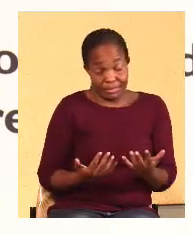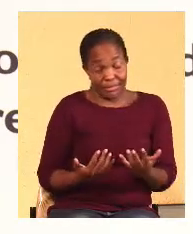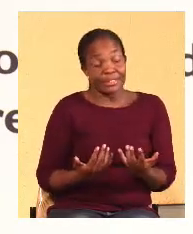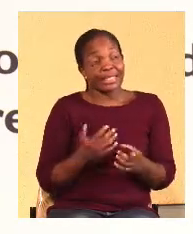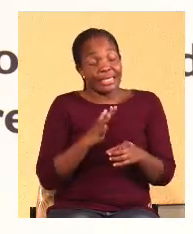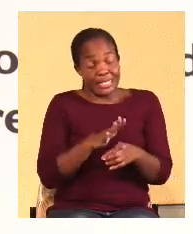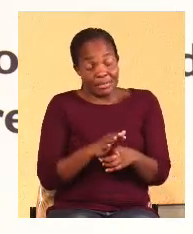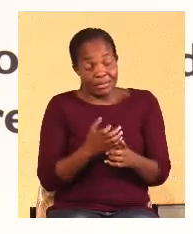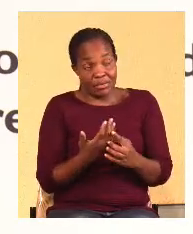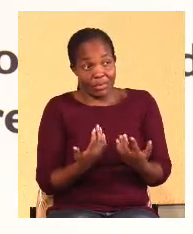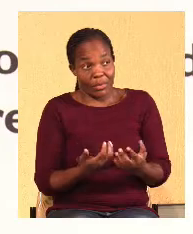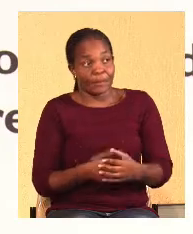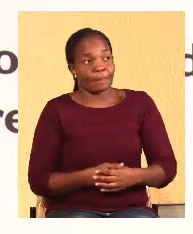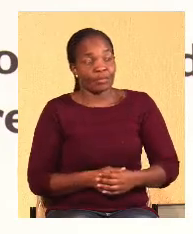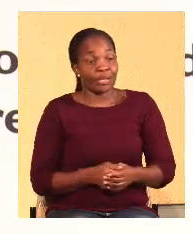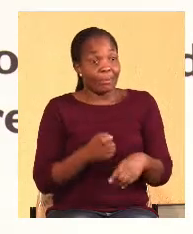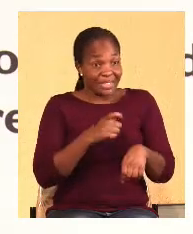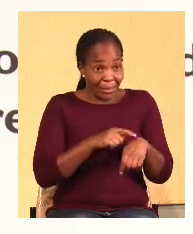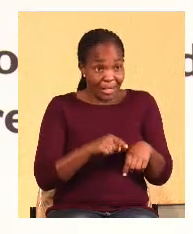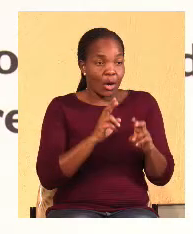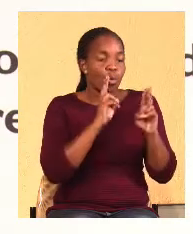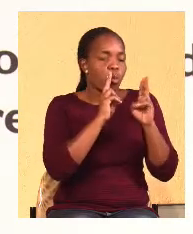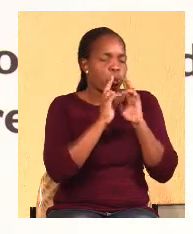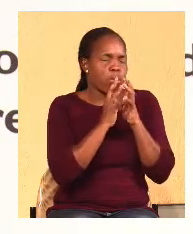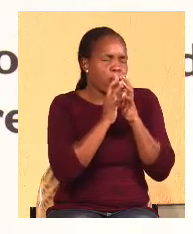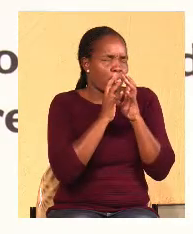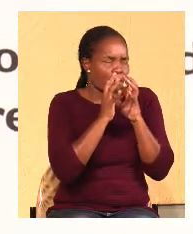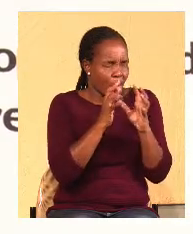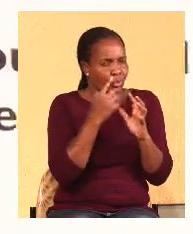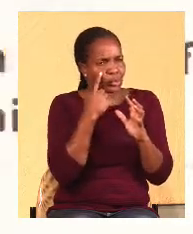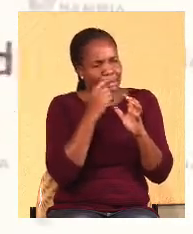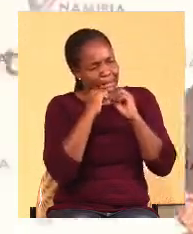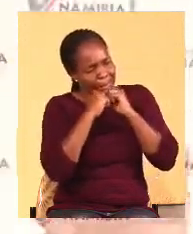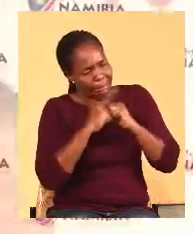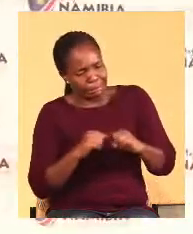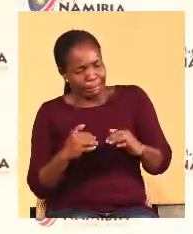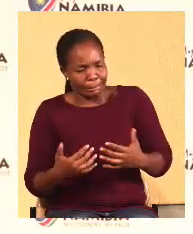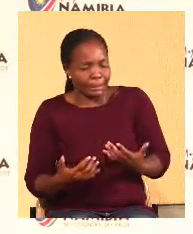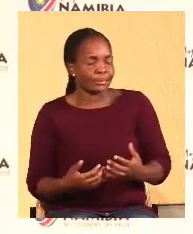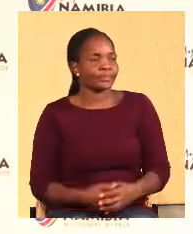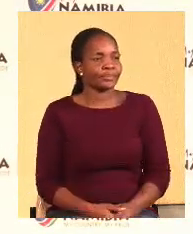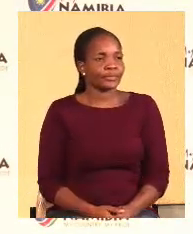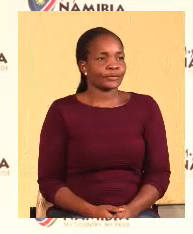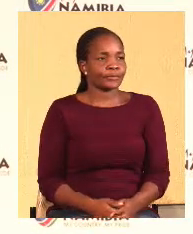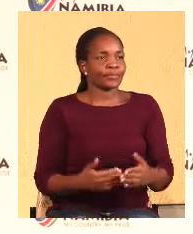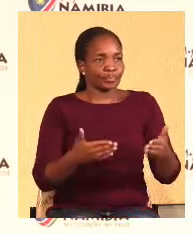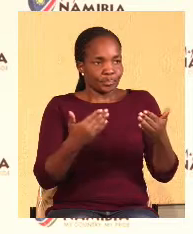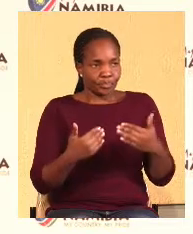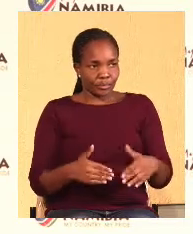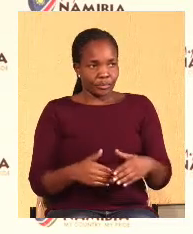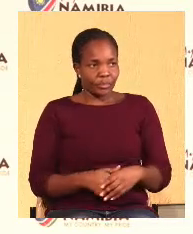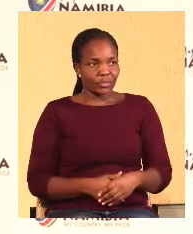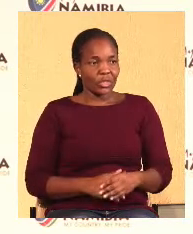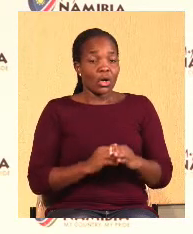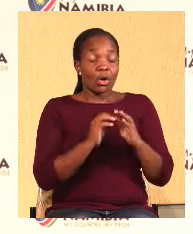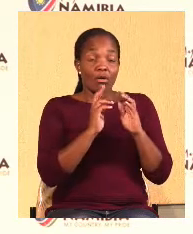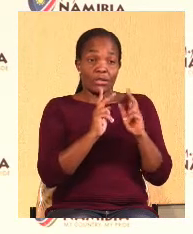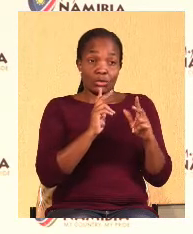take it as an ongoing discussion for the okay. moment. But I take that point. There was also this question about informal traders working from